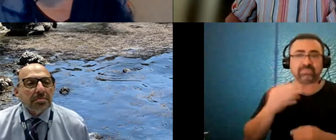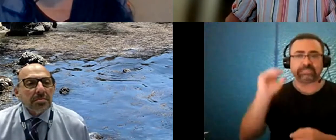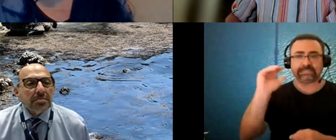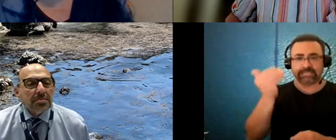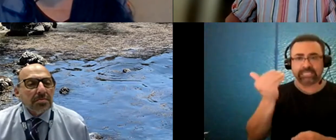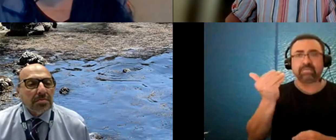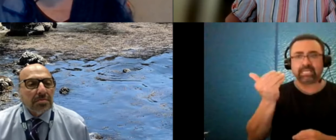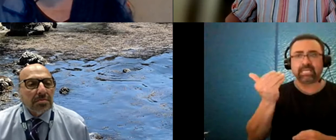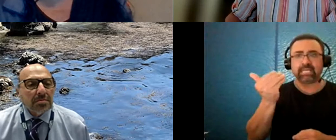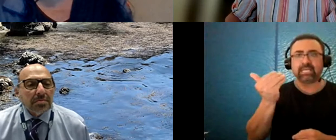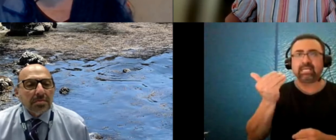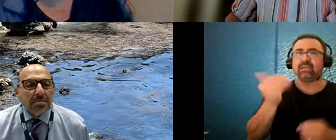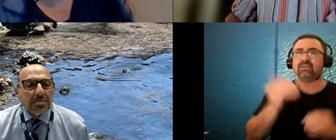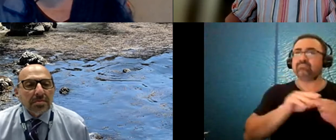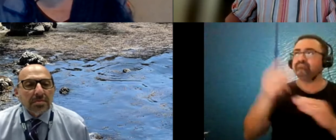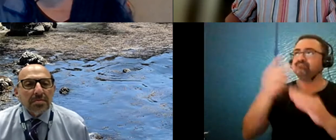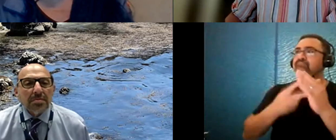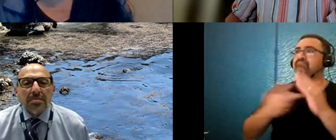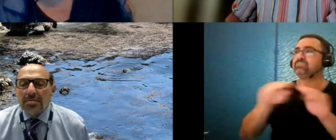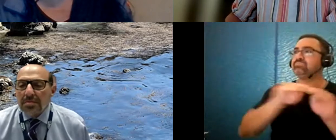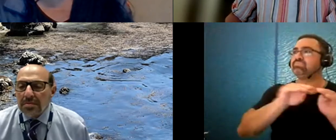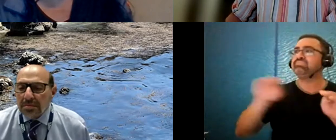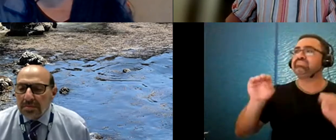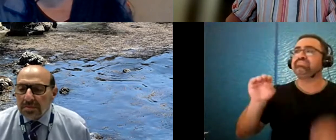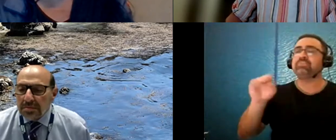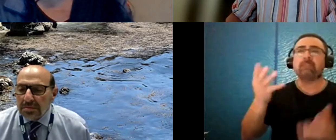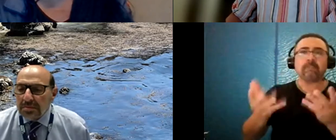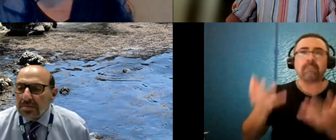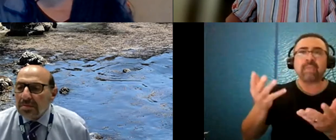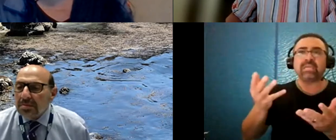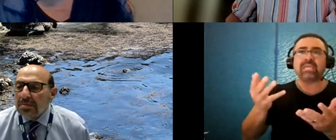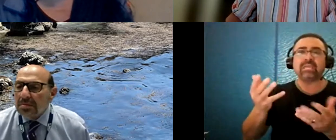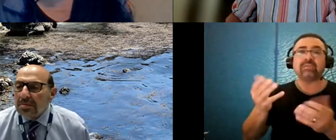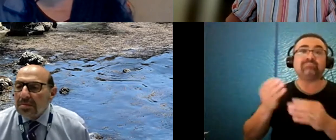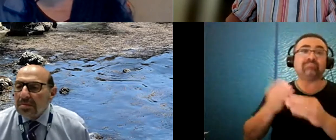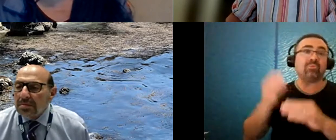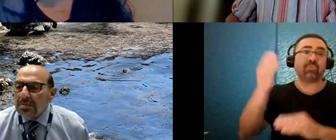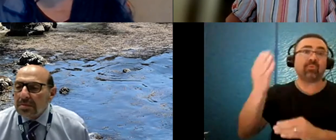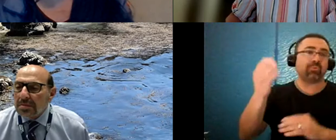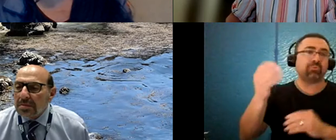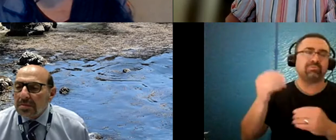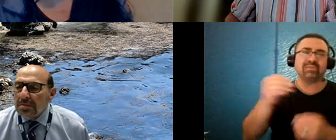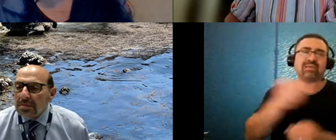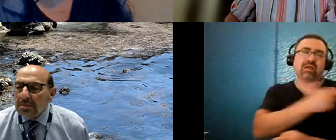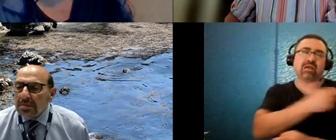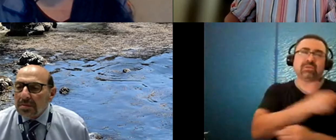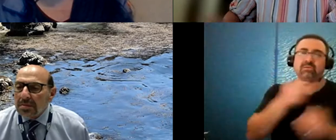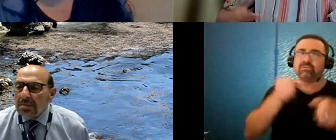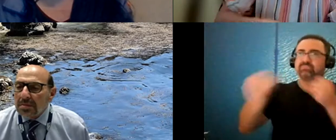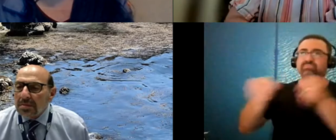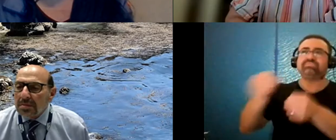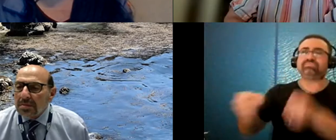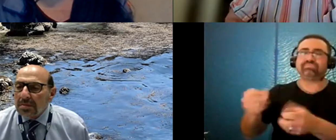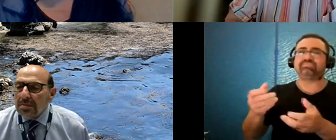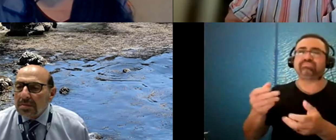on pace to actually get to, or maybe even exceed, especially with the hospitalizations,